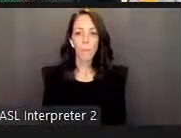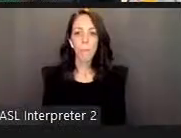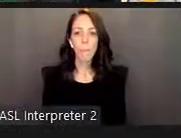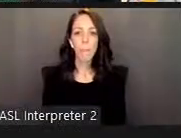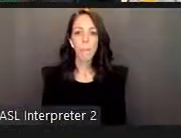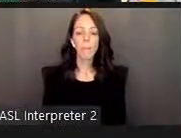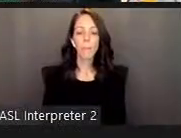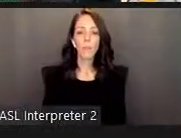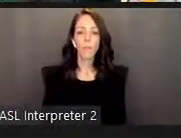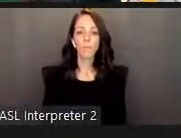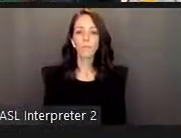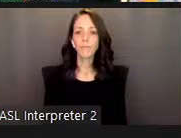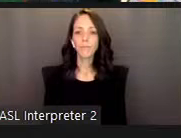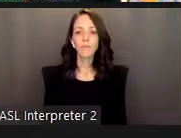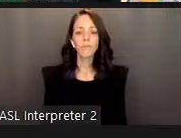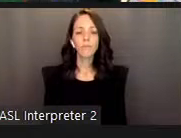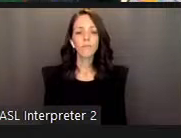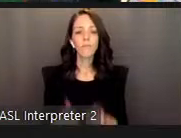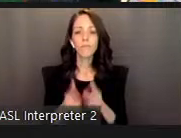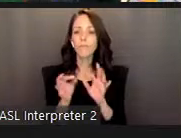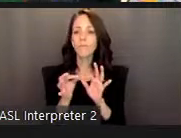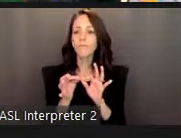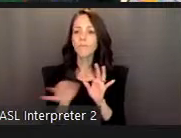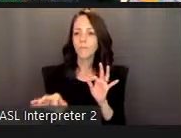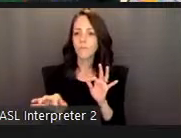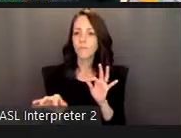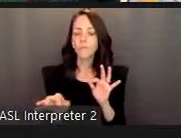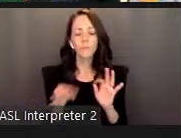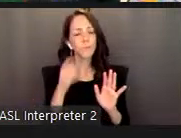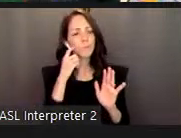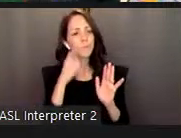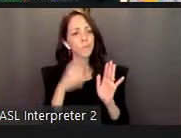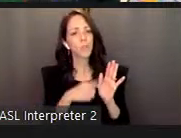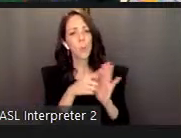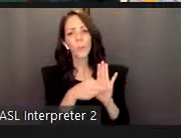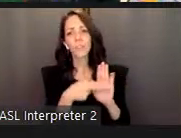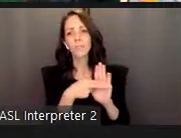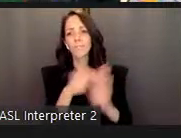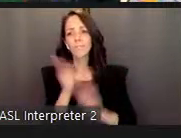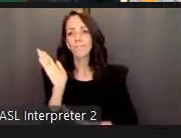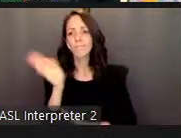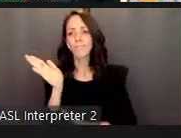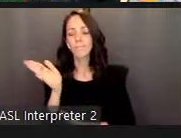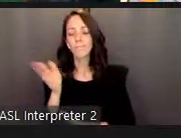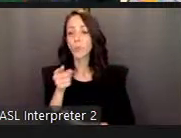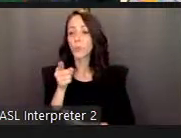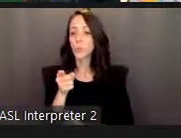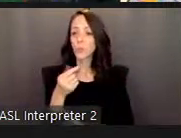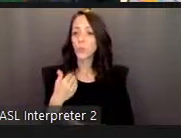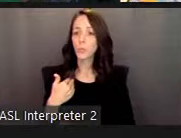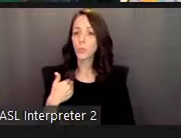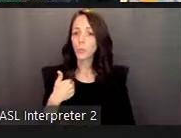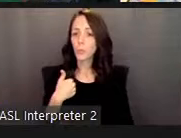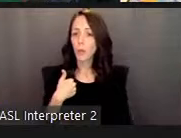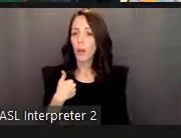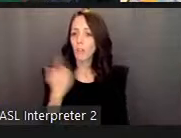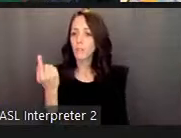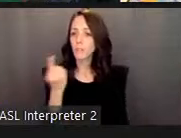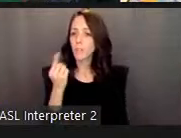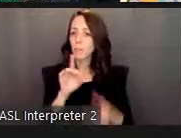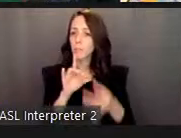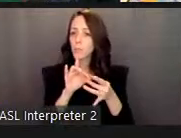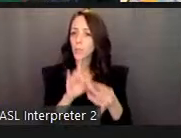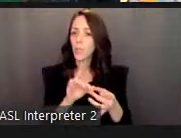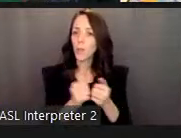It's a very simple thing. I noted in the slides you have something directed towards